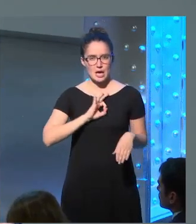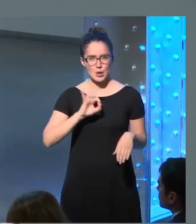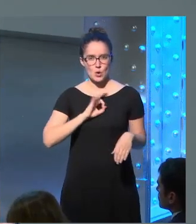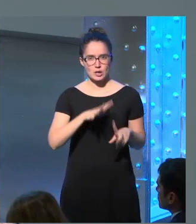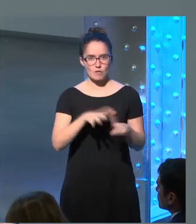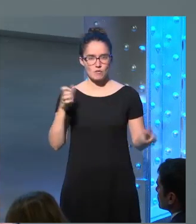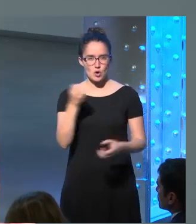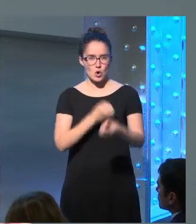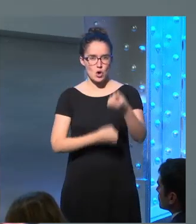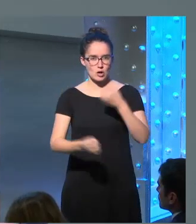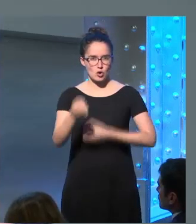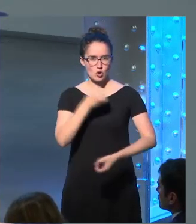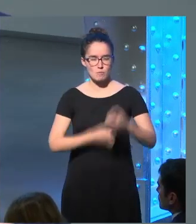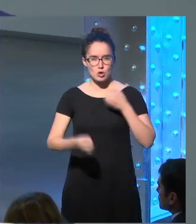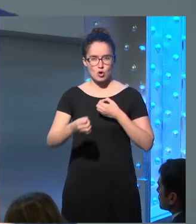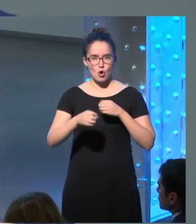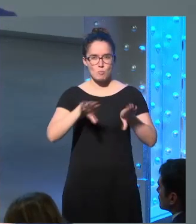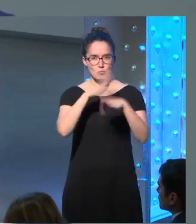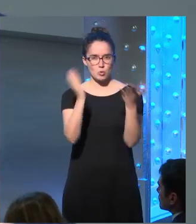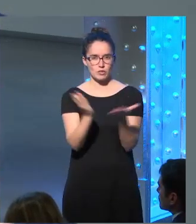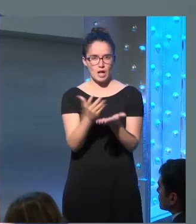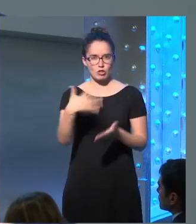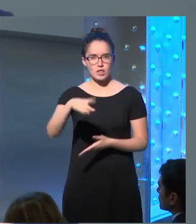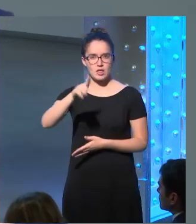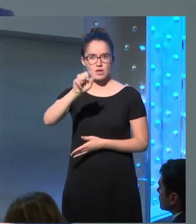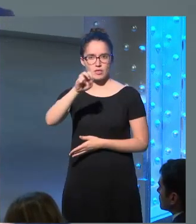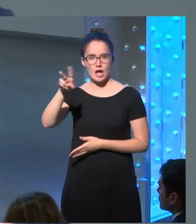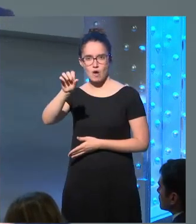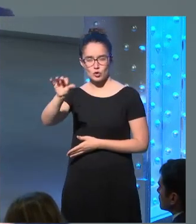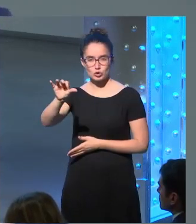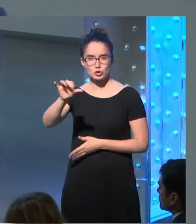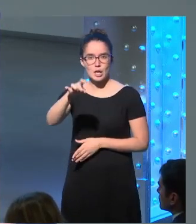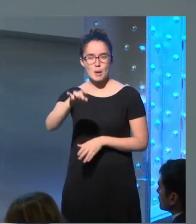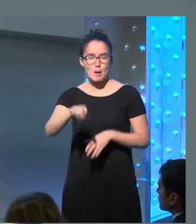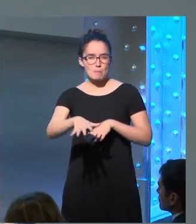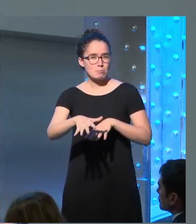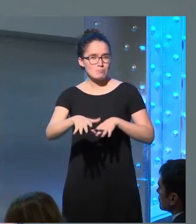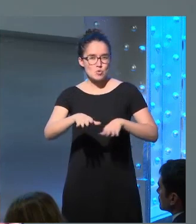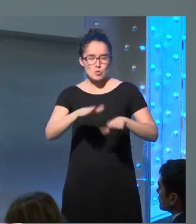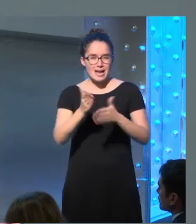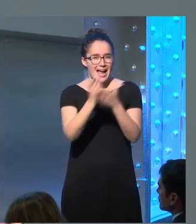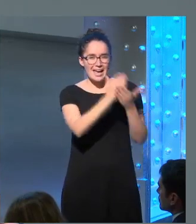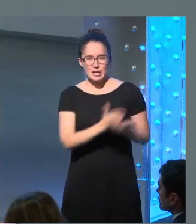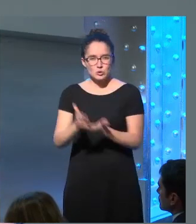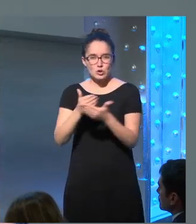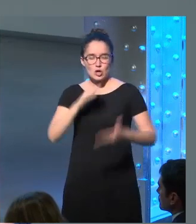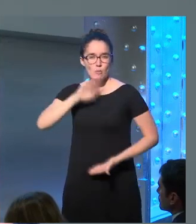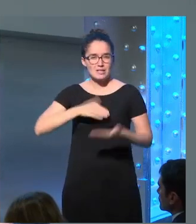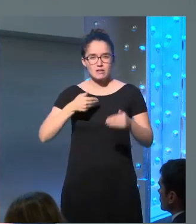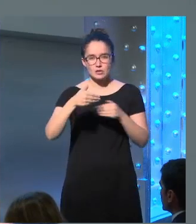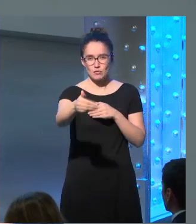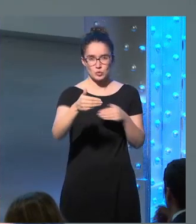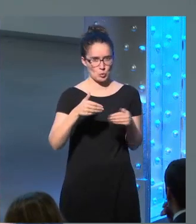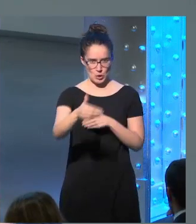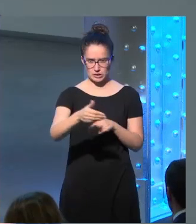customers. We presented in the World Economic Forum at Davos in January, I think it was, the greatest study about